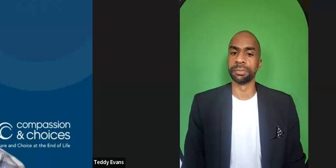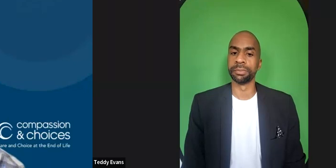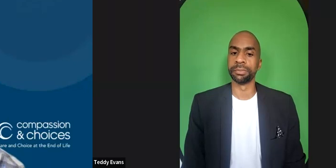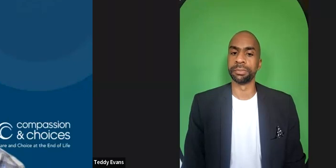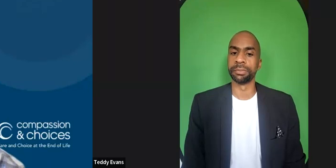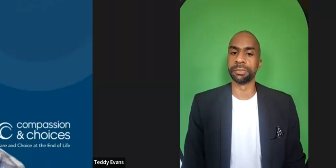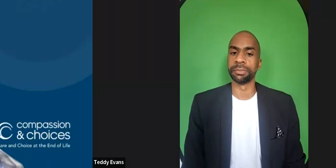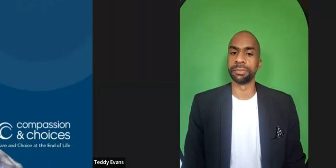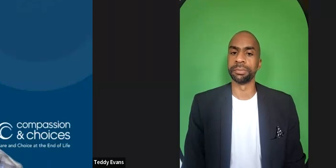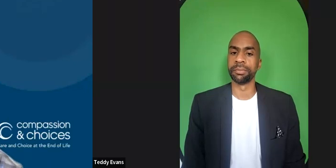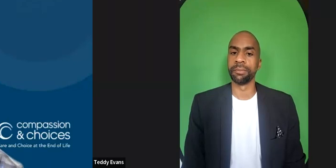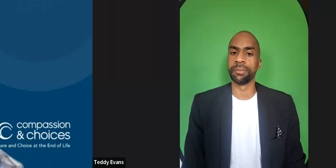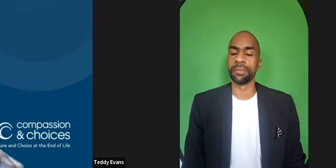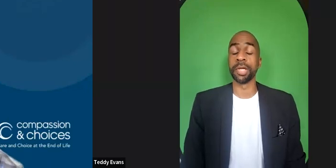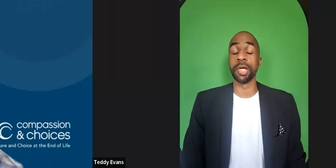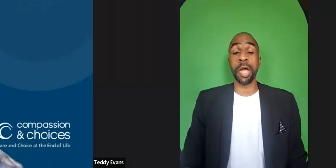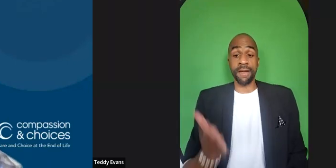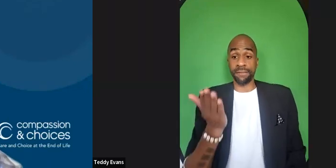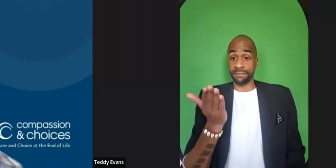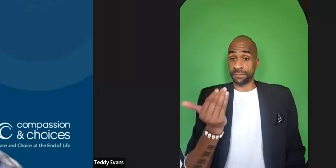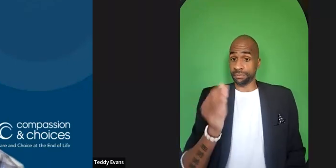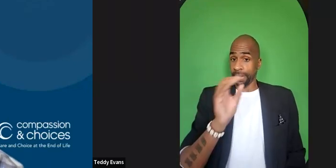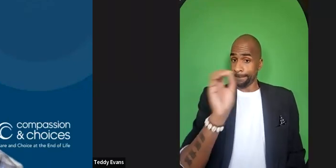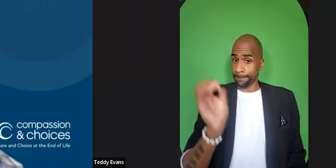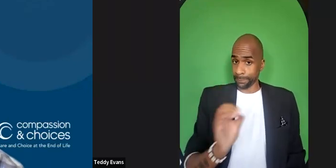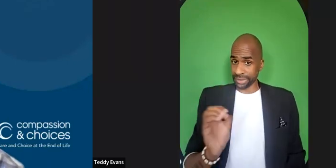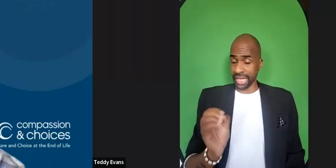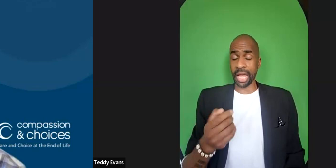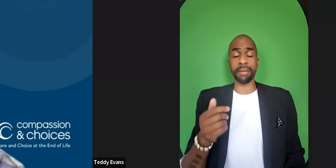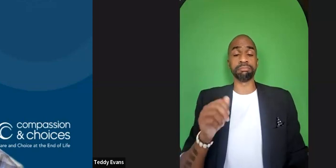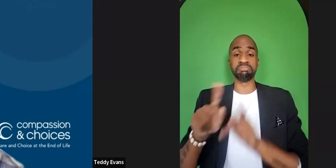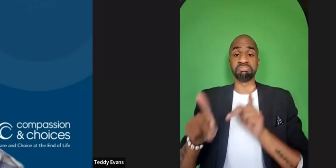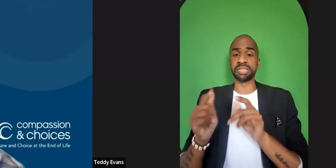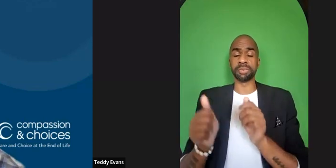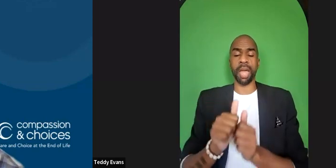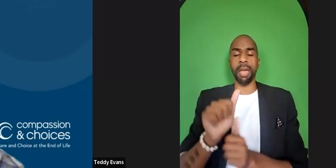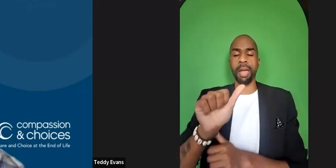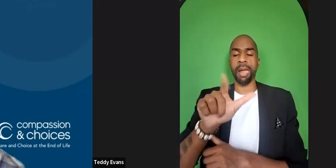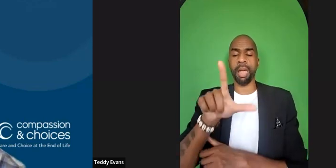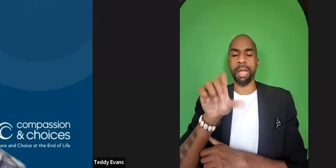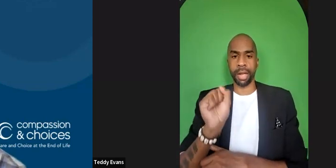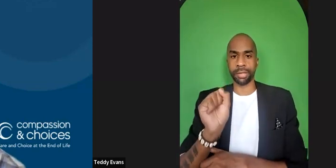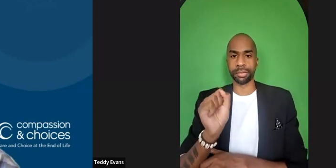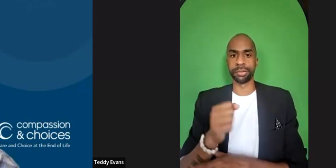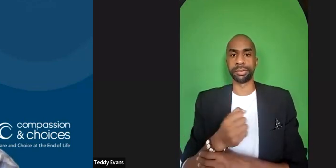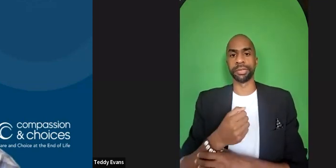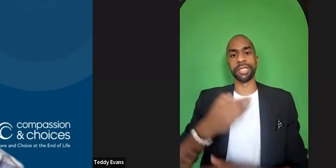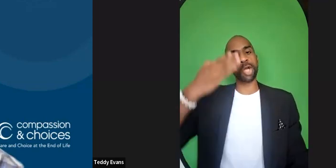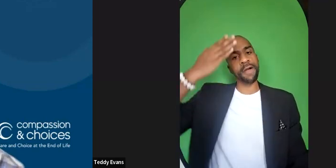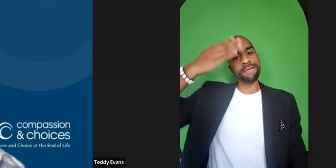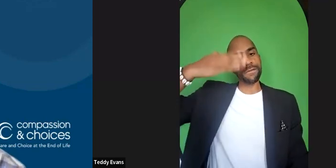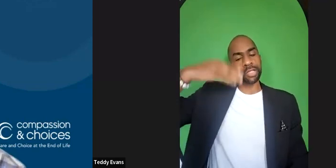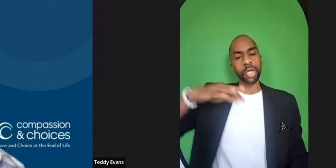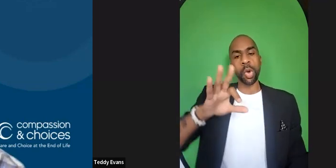So in the 15% of cases of ALS where there's dementia, it's usually the frontotemporal dementia. I